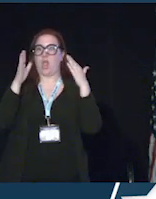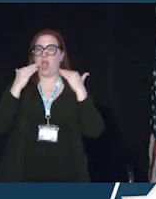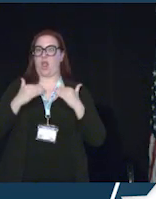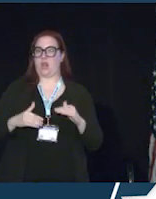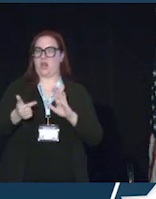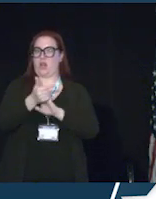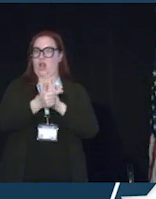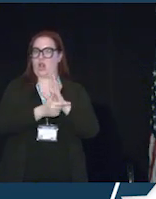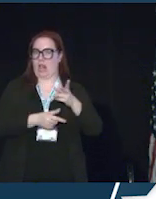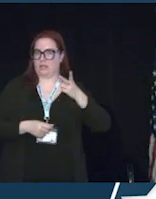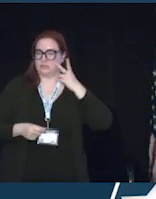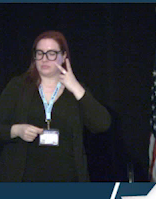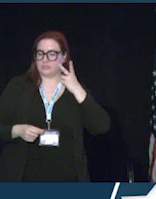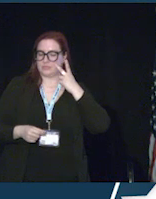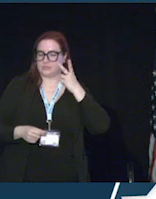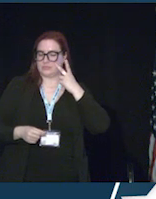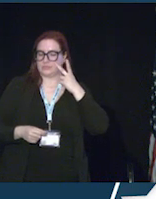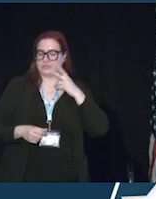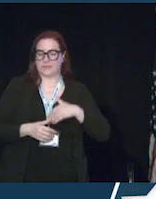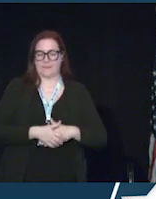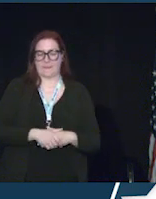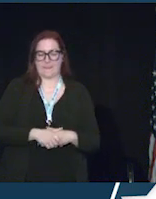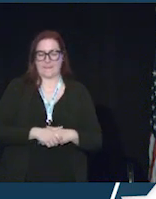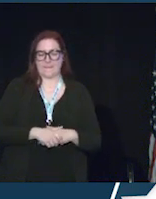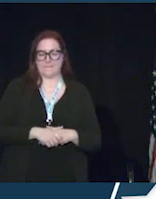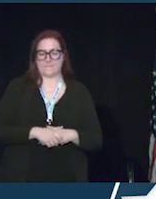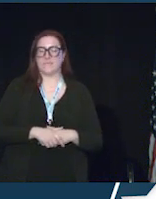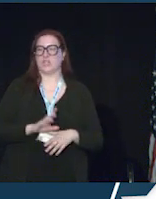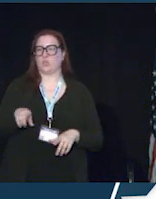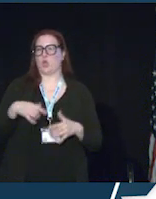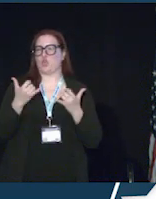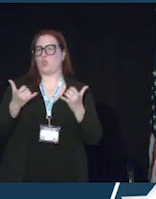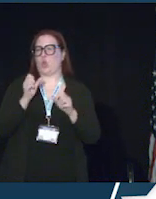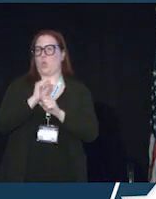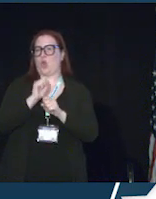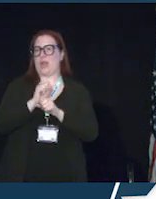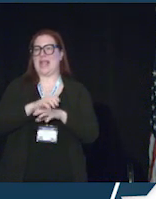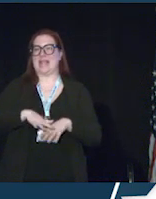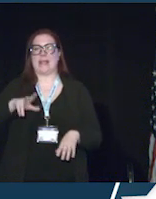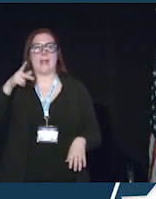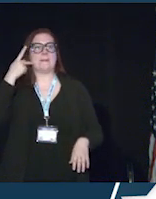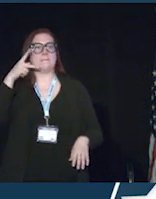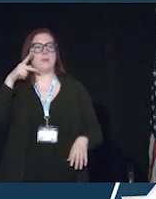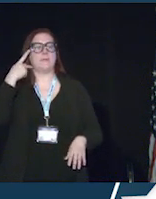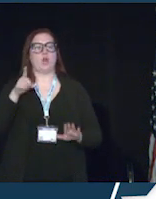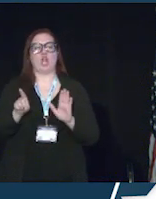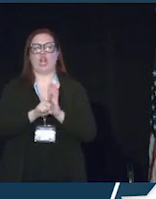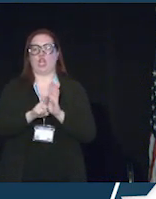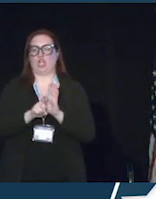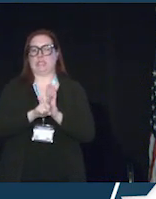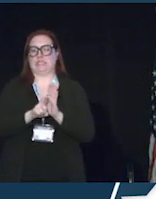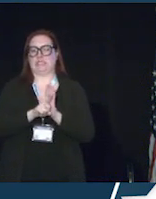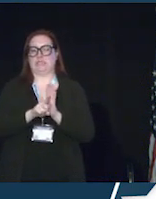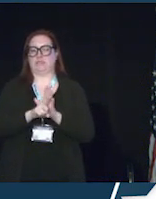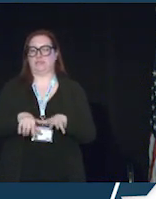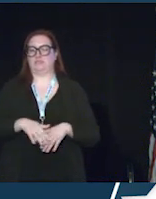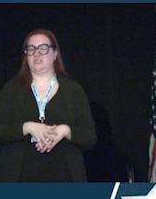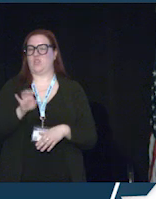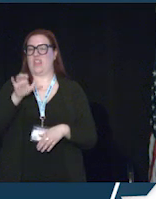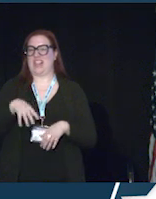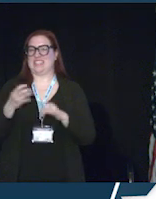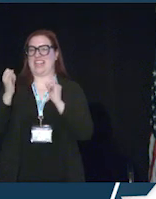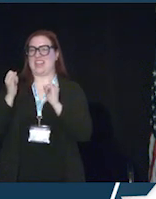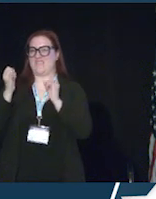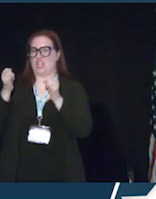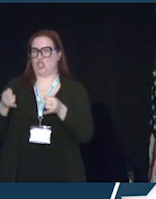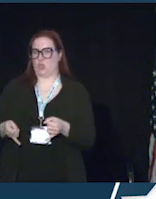a piece of legislation we're currently working on is purple alerts. So let's say an individual, a